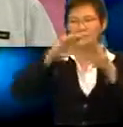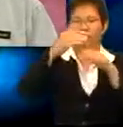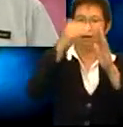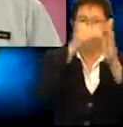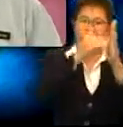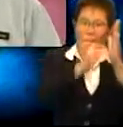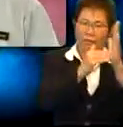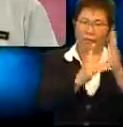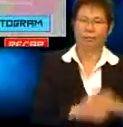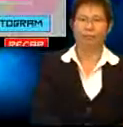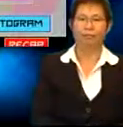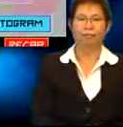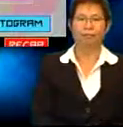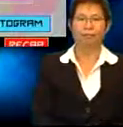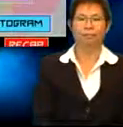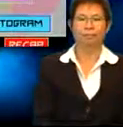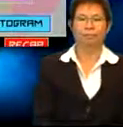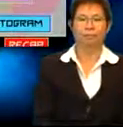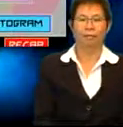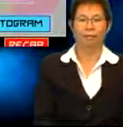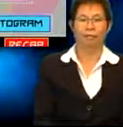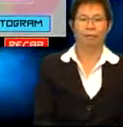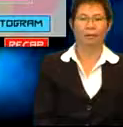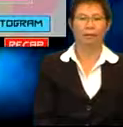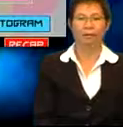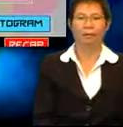before the end of the lesson.